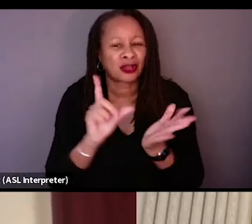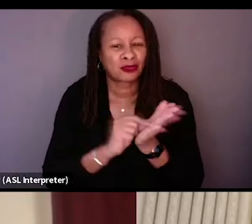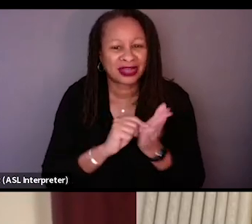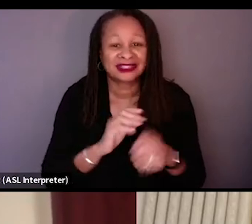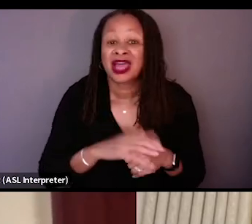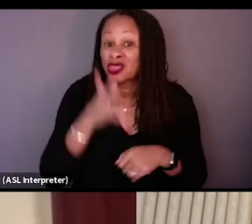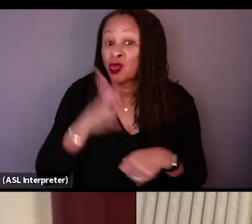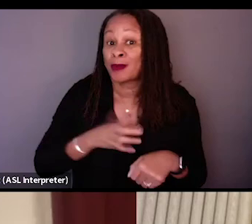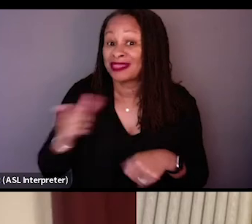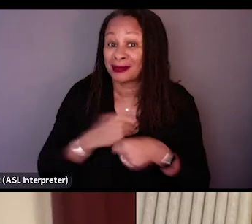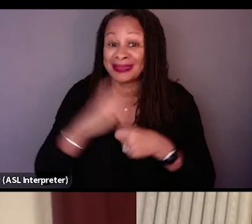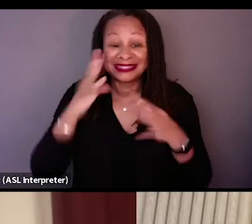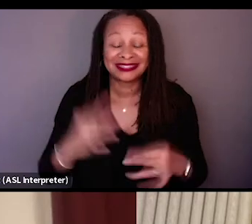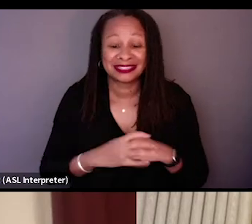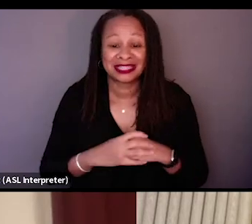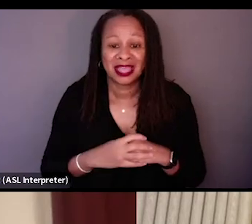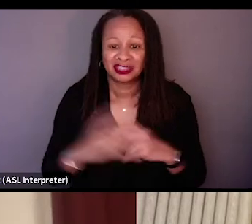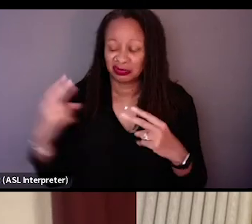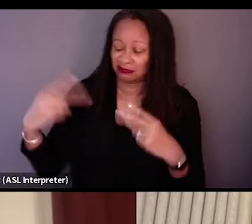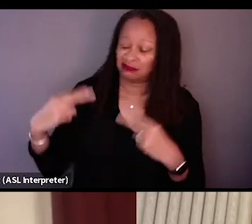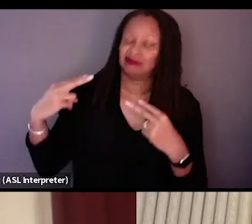decision basically sort of like talked down to me like,